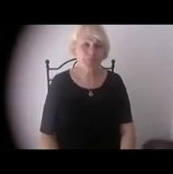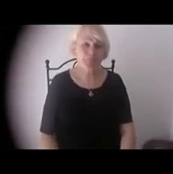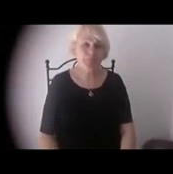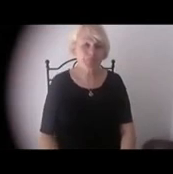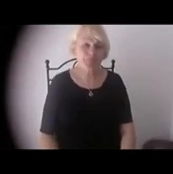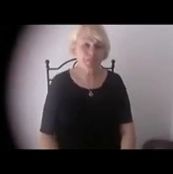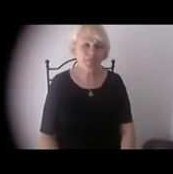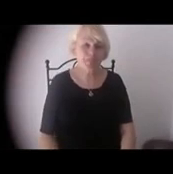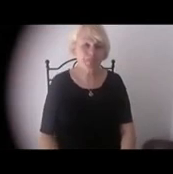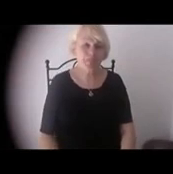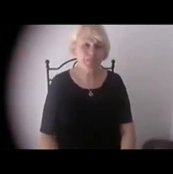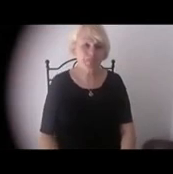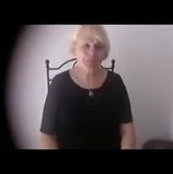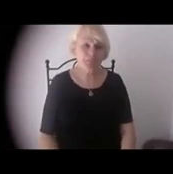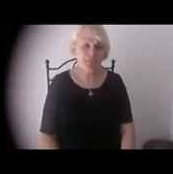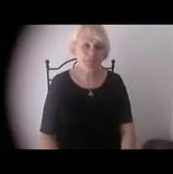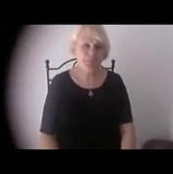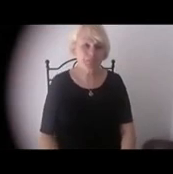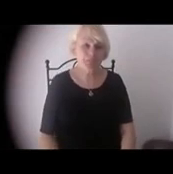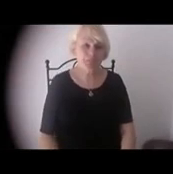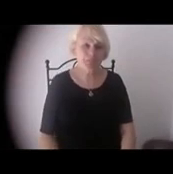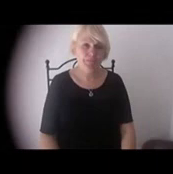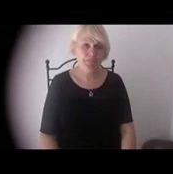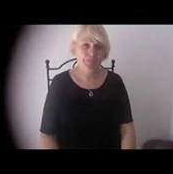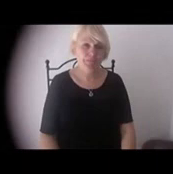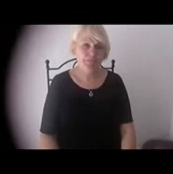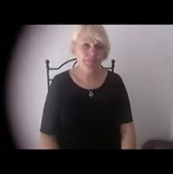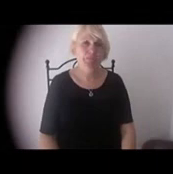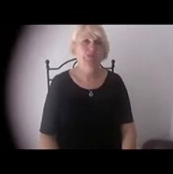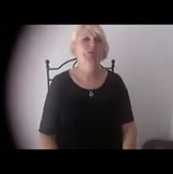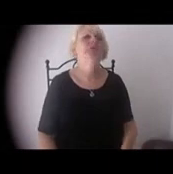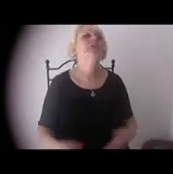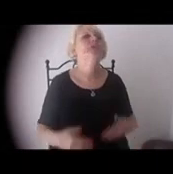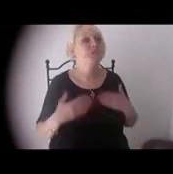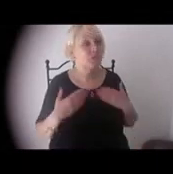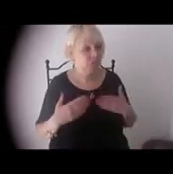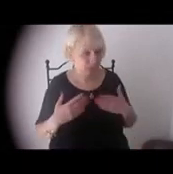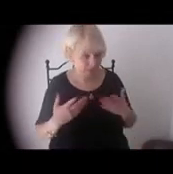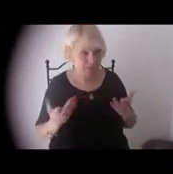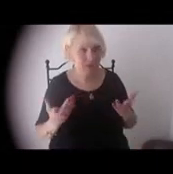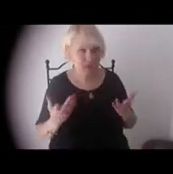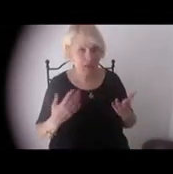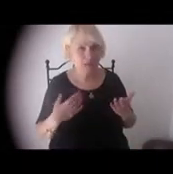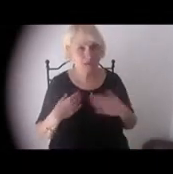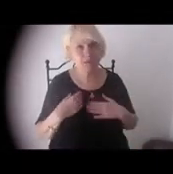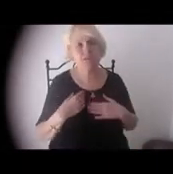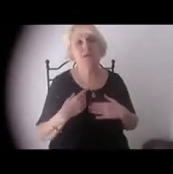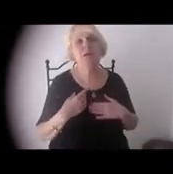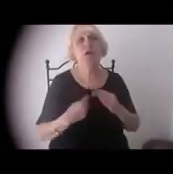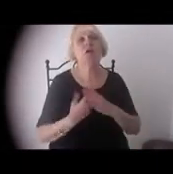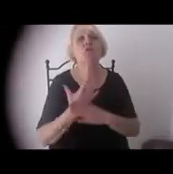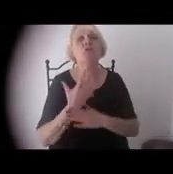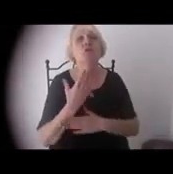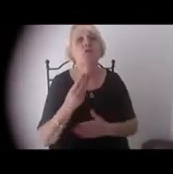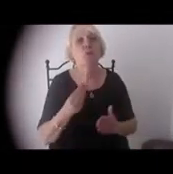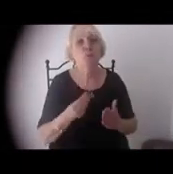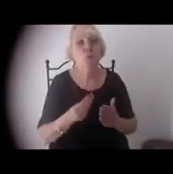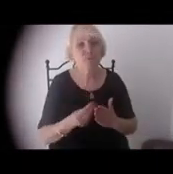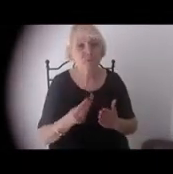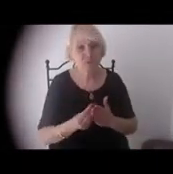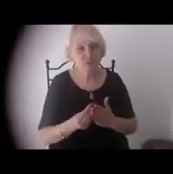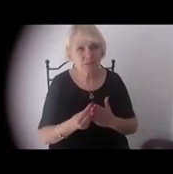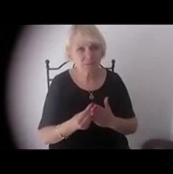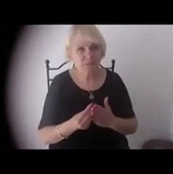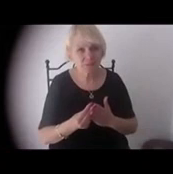is so it's potential new investments, which is linked to the NHS long-term plan, and that's the